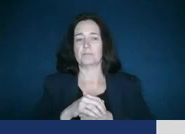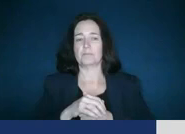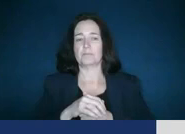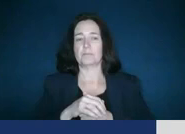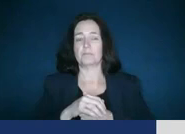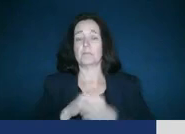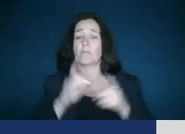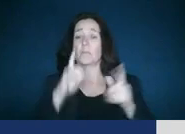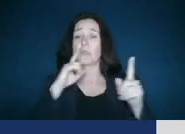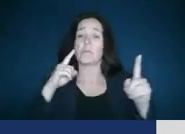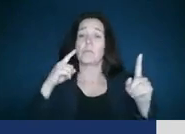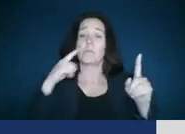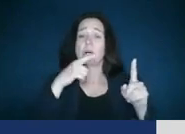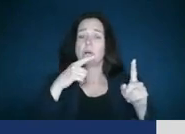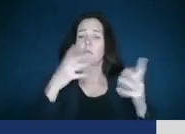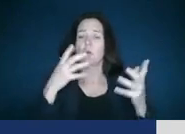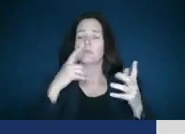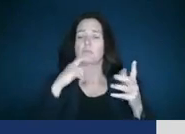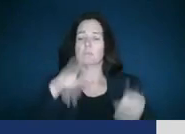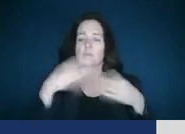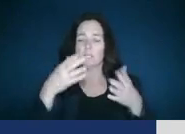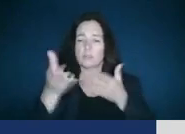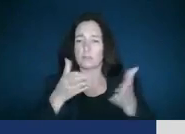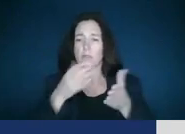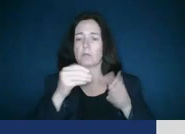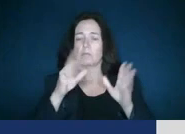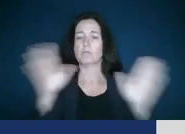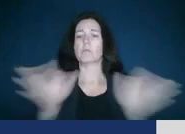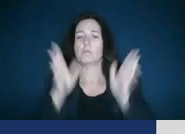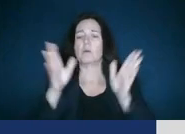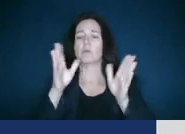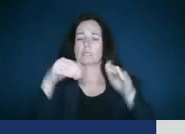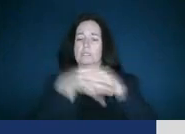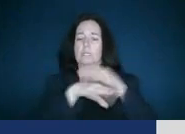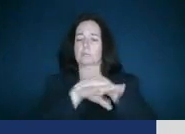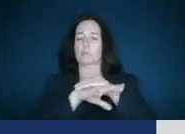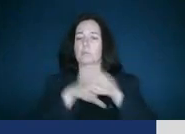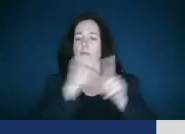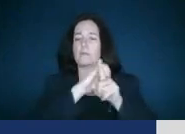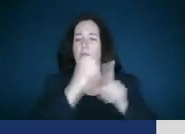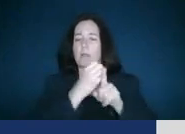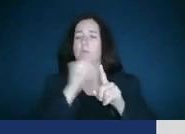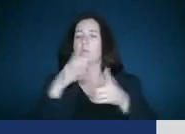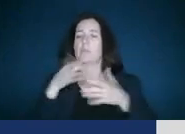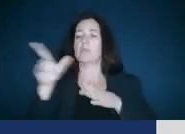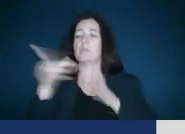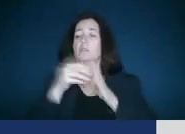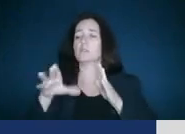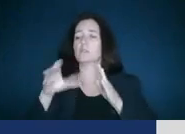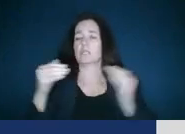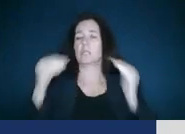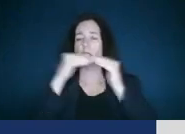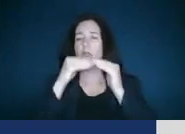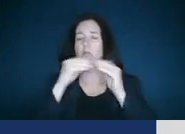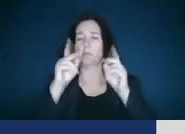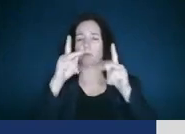Our mission is to provide services and to promote an accessible environment to allow students with disabilities equal opportunity to